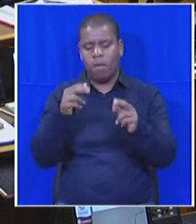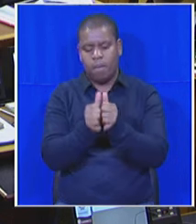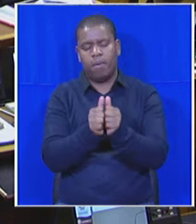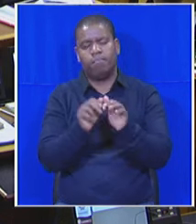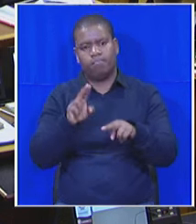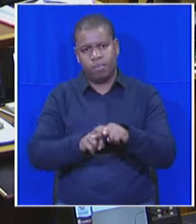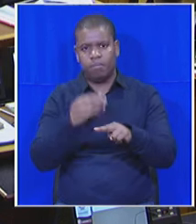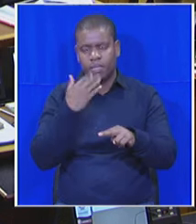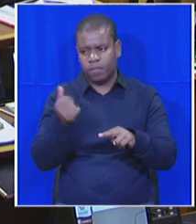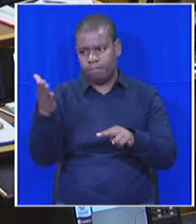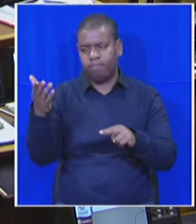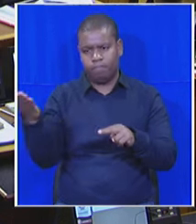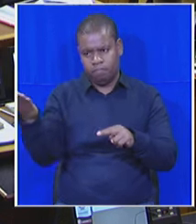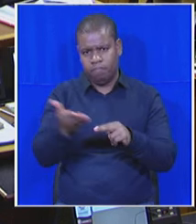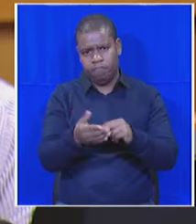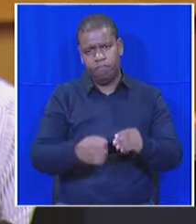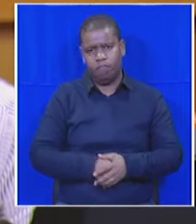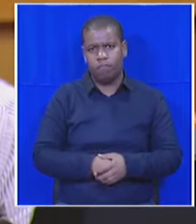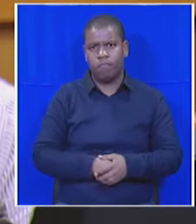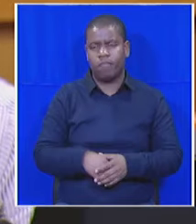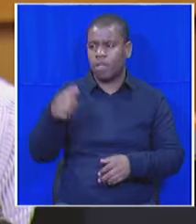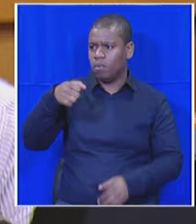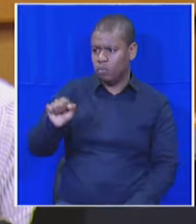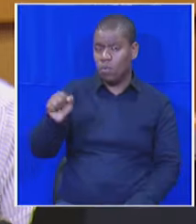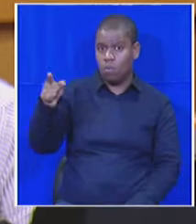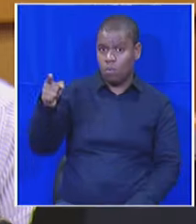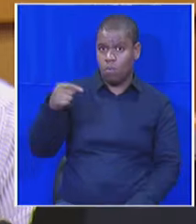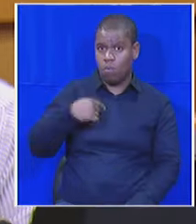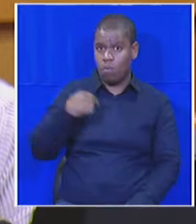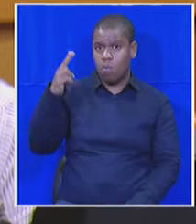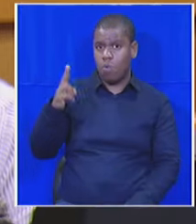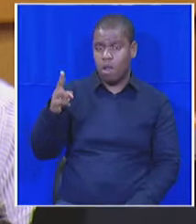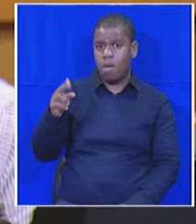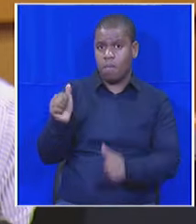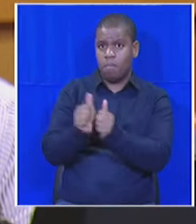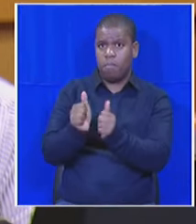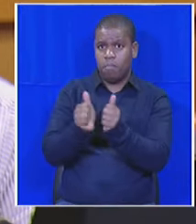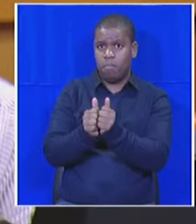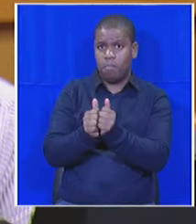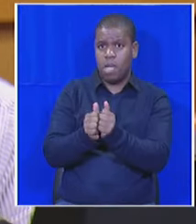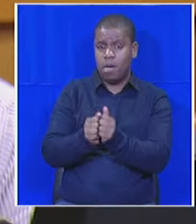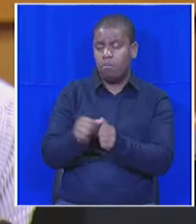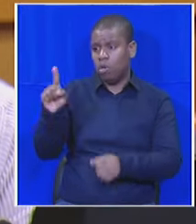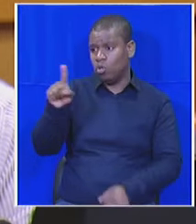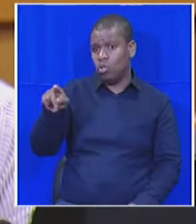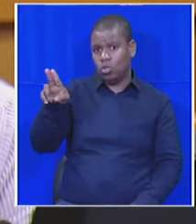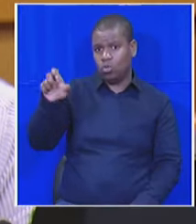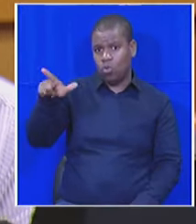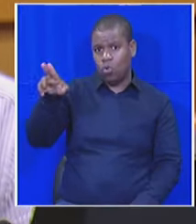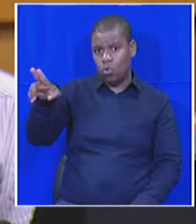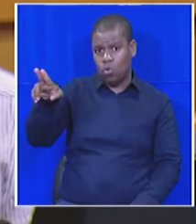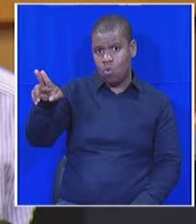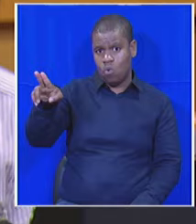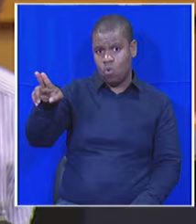seat? Order, Honorable Member, what is the point of order? Chairperson, I want to establish whether the Honourable Sheikh Imam has ever been to Zululand, because there's no water.